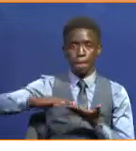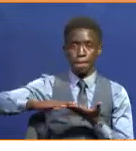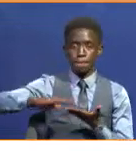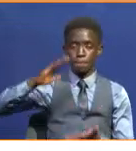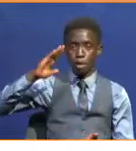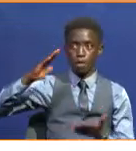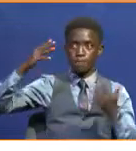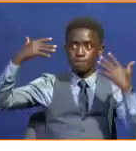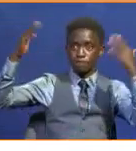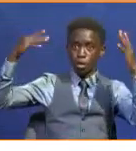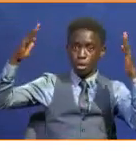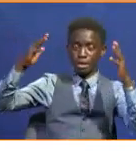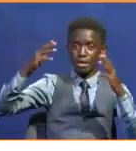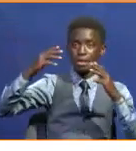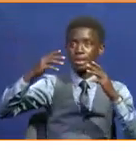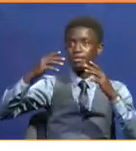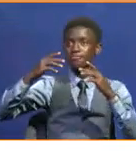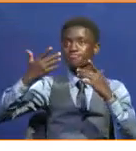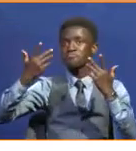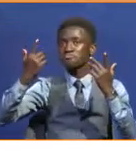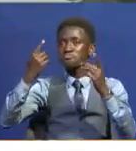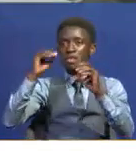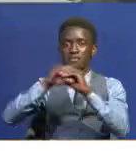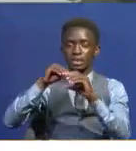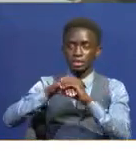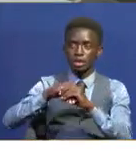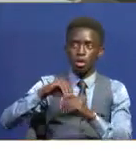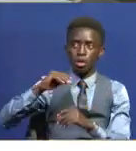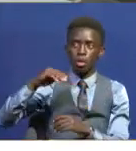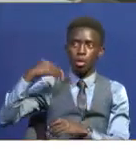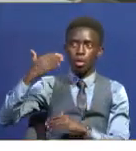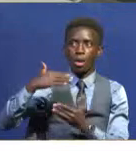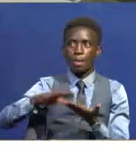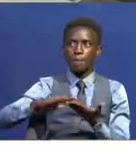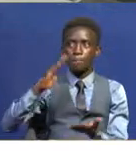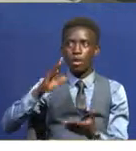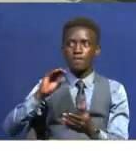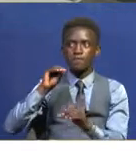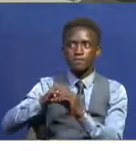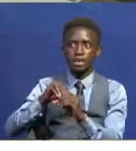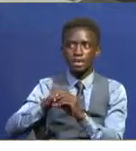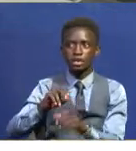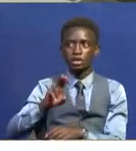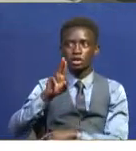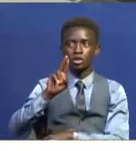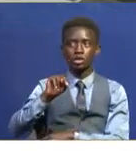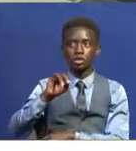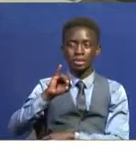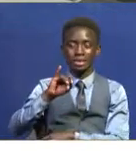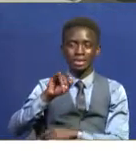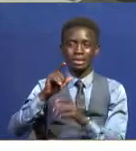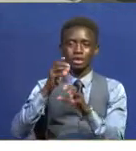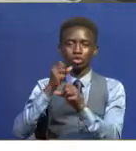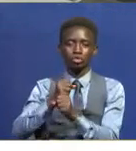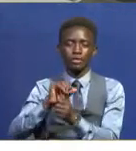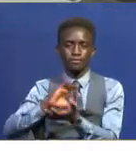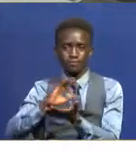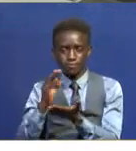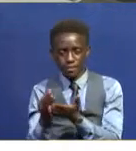that actually invest locally in the unit trust funds, in the money market funds, are largely